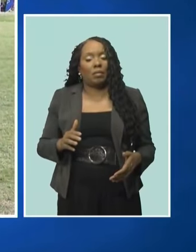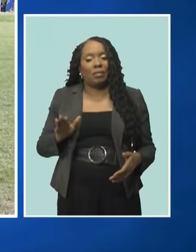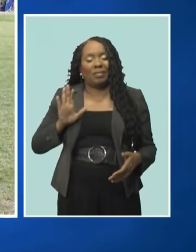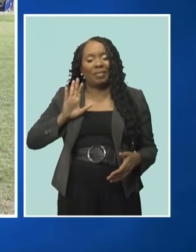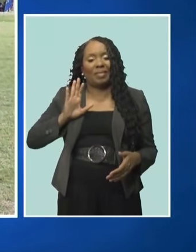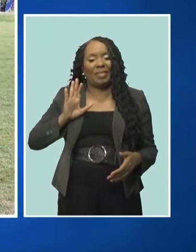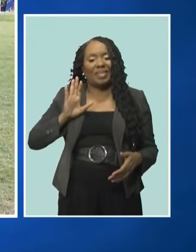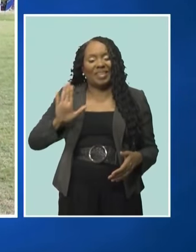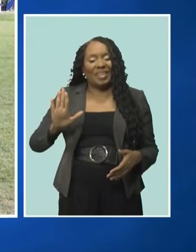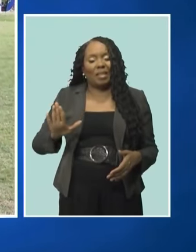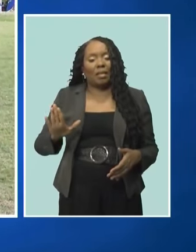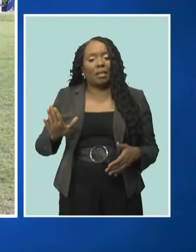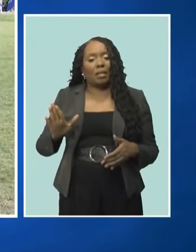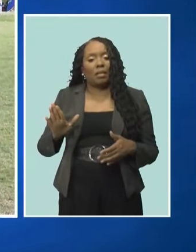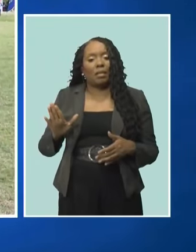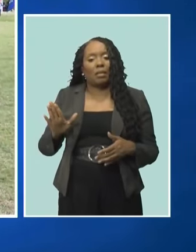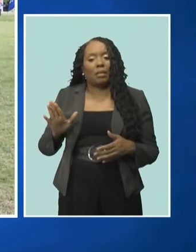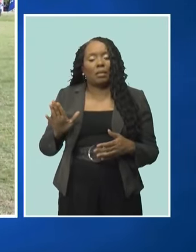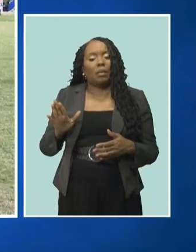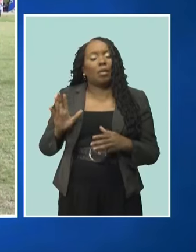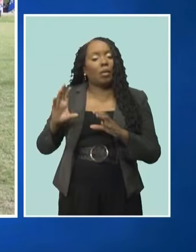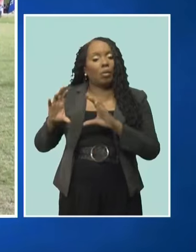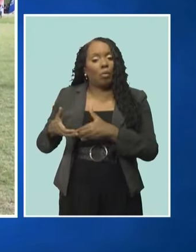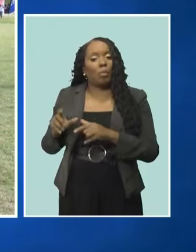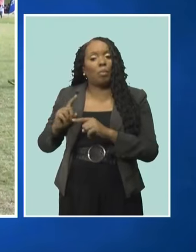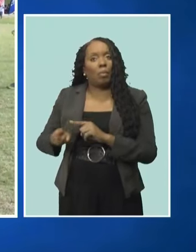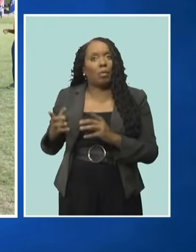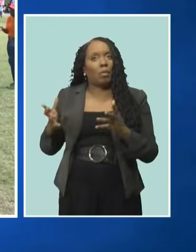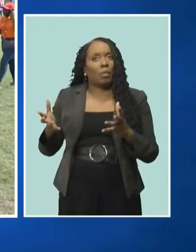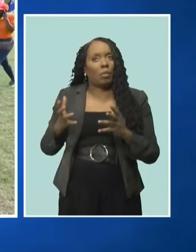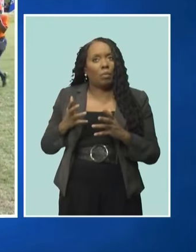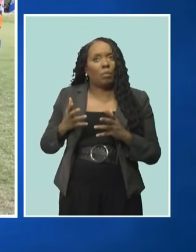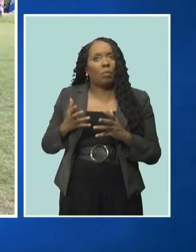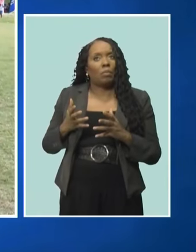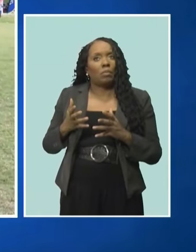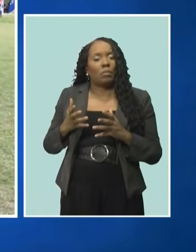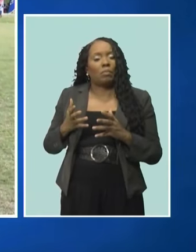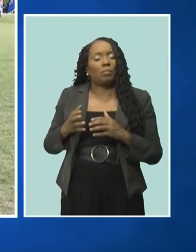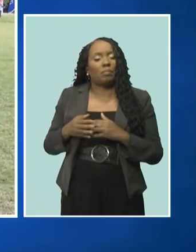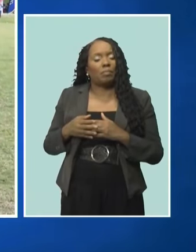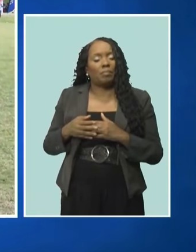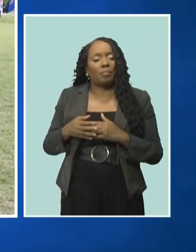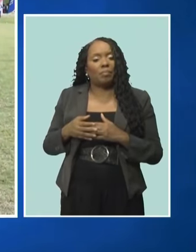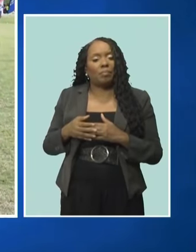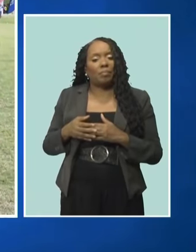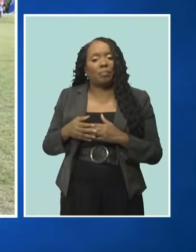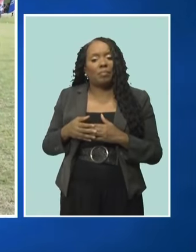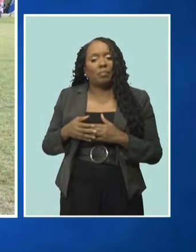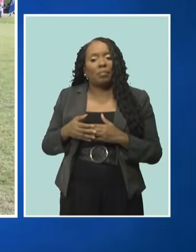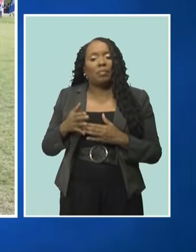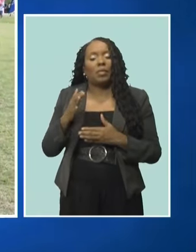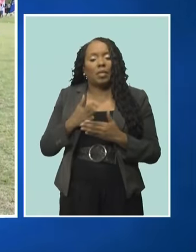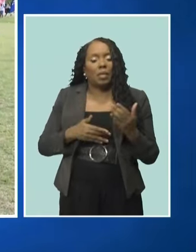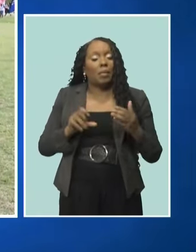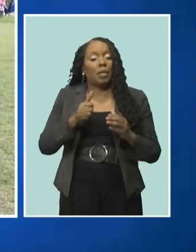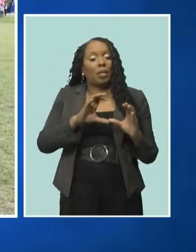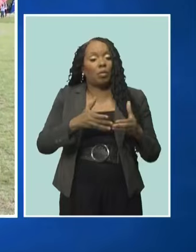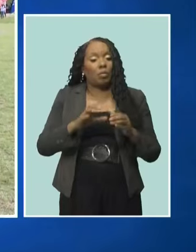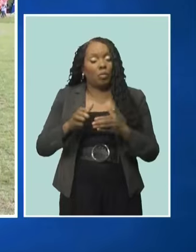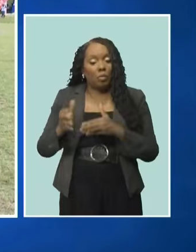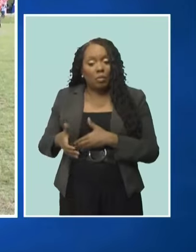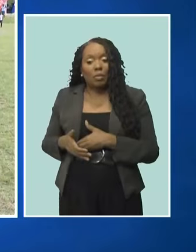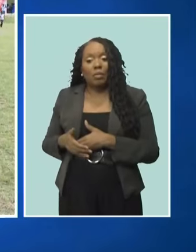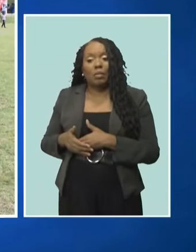particular group, but we're trying to partner certain or channel certain kapats to have their boys